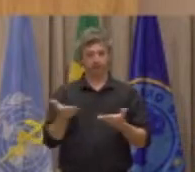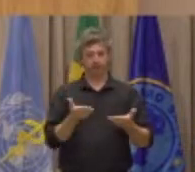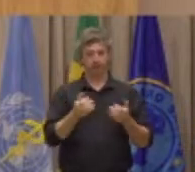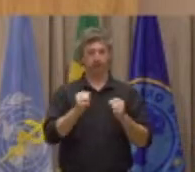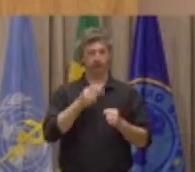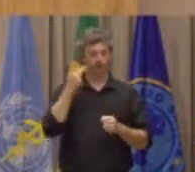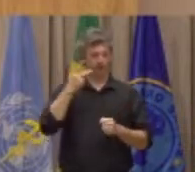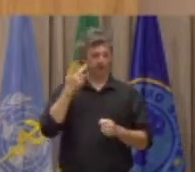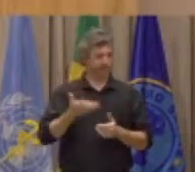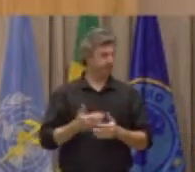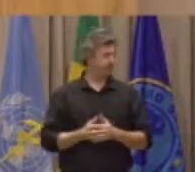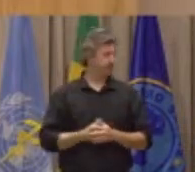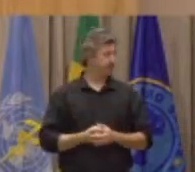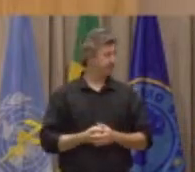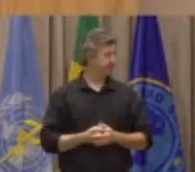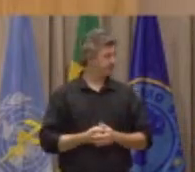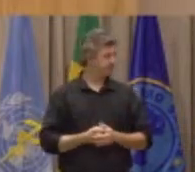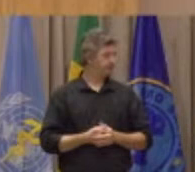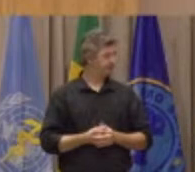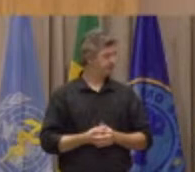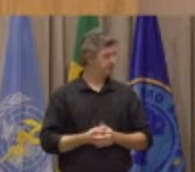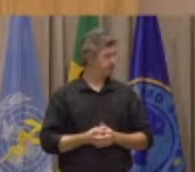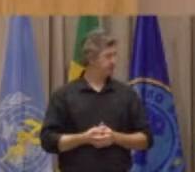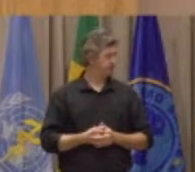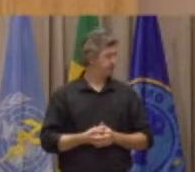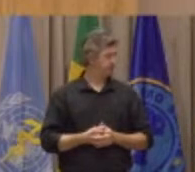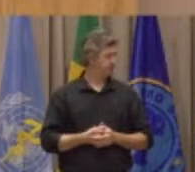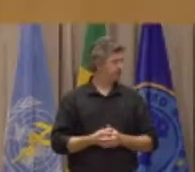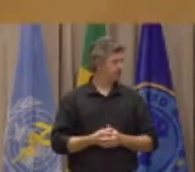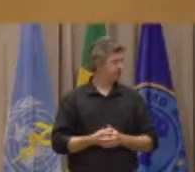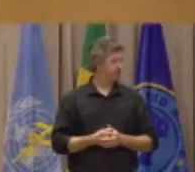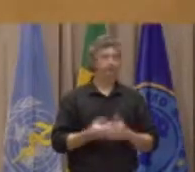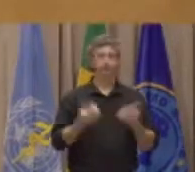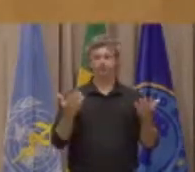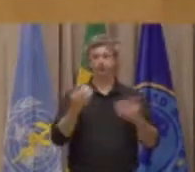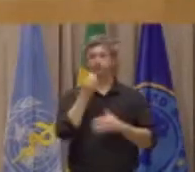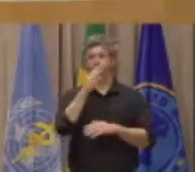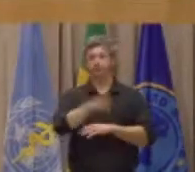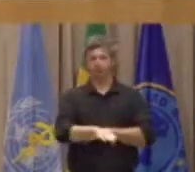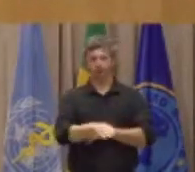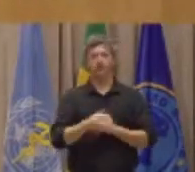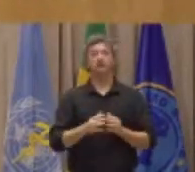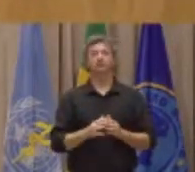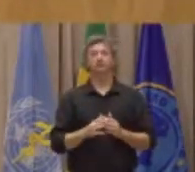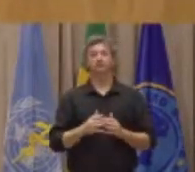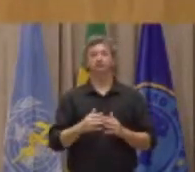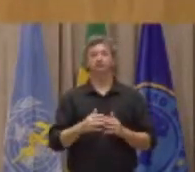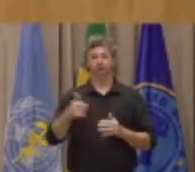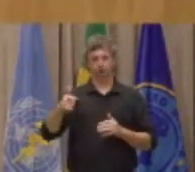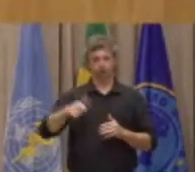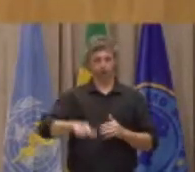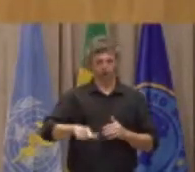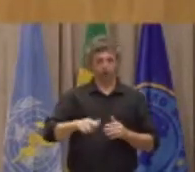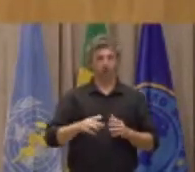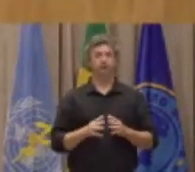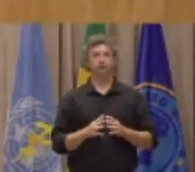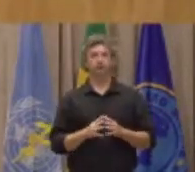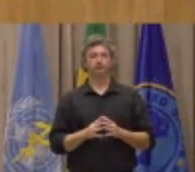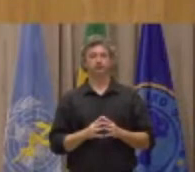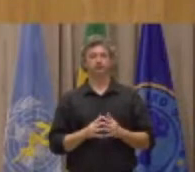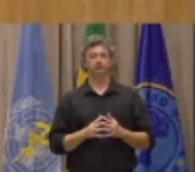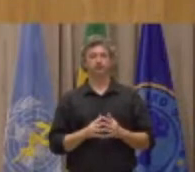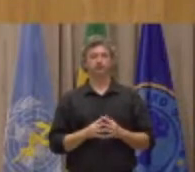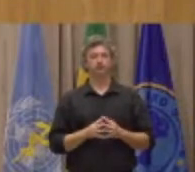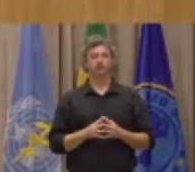those presentations. You, Mr. Mediator, you have the floor. Good afternoon again.